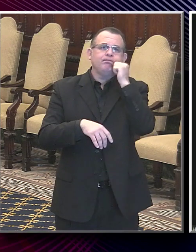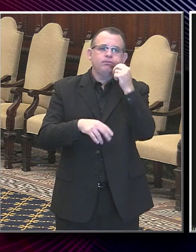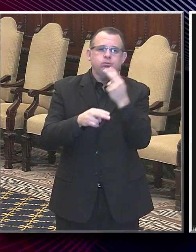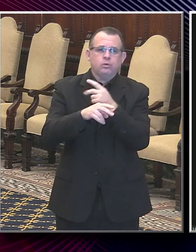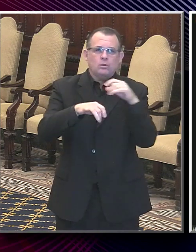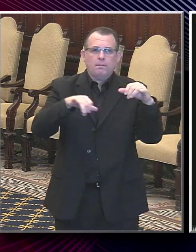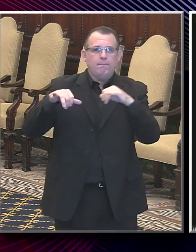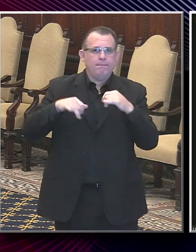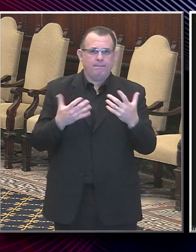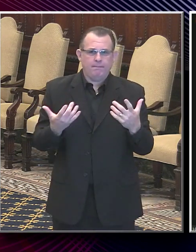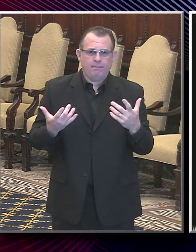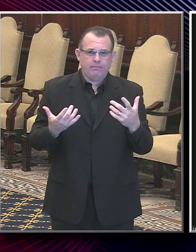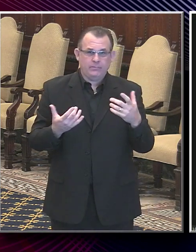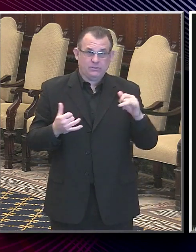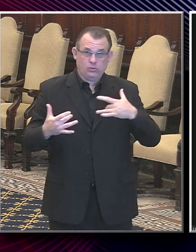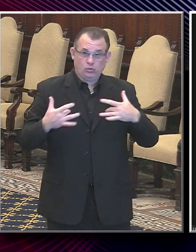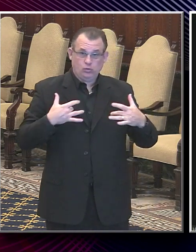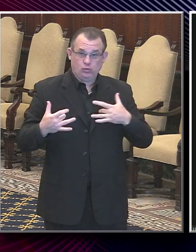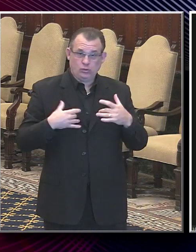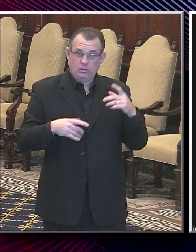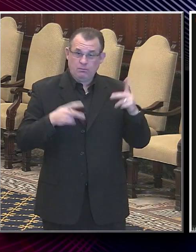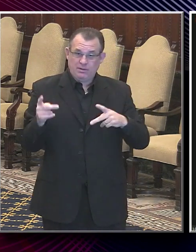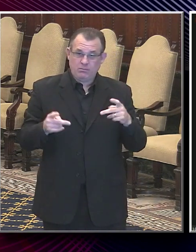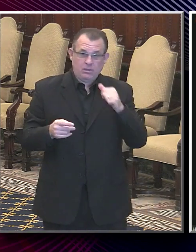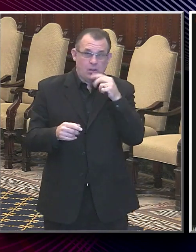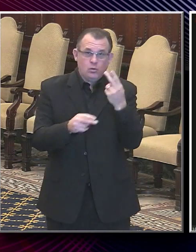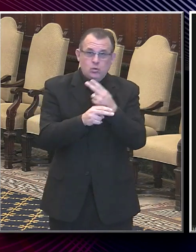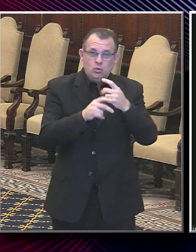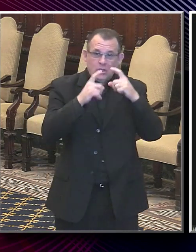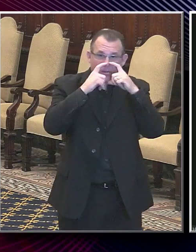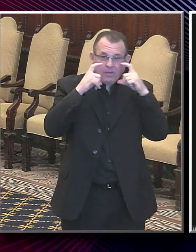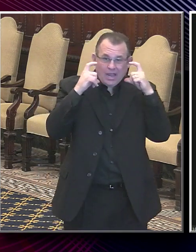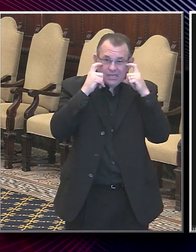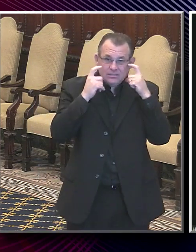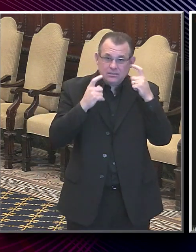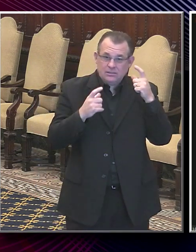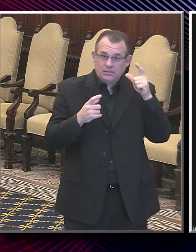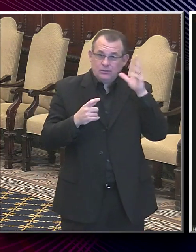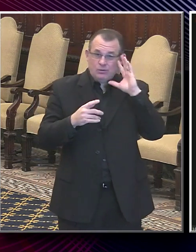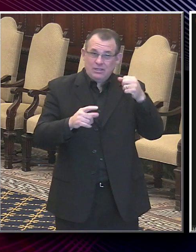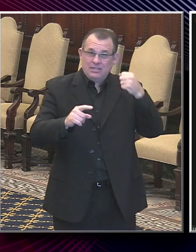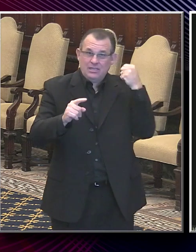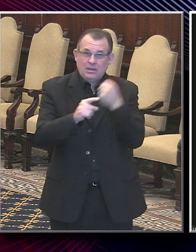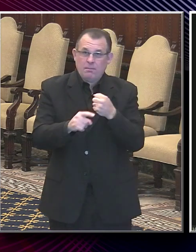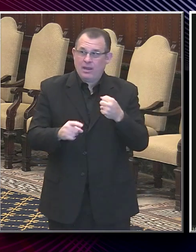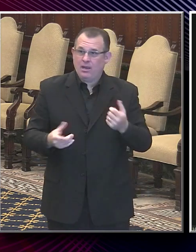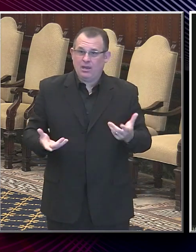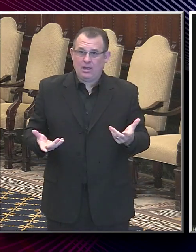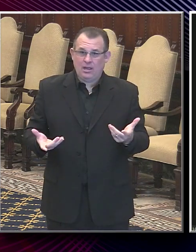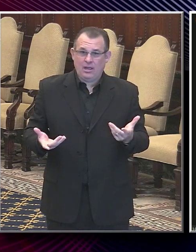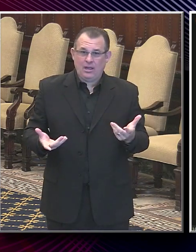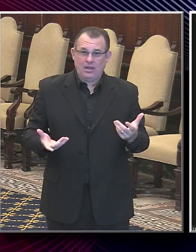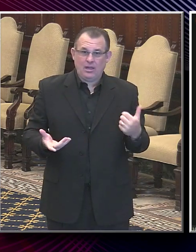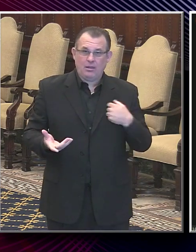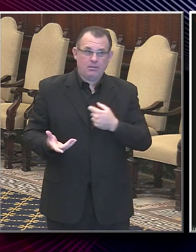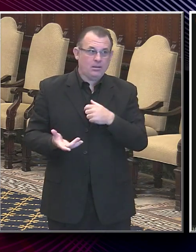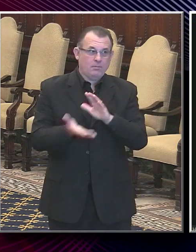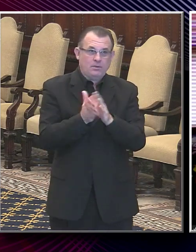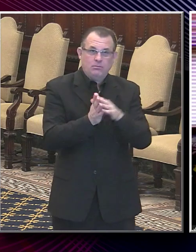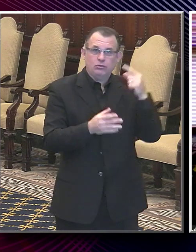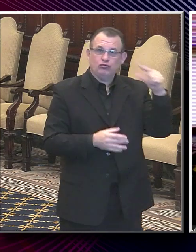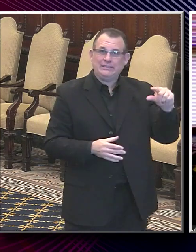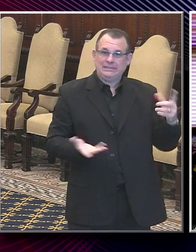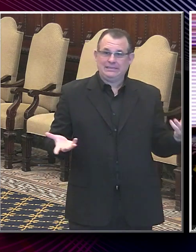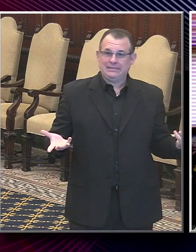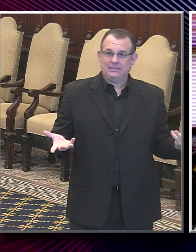there any concern that people not wearing masks will impact the reopening that you guys are planning for now?